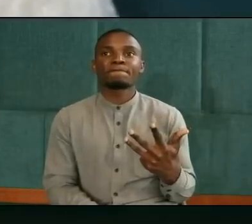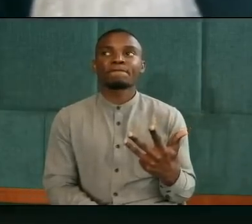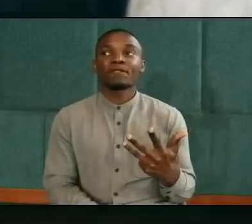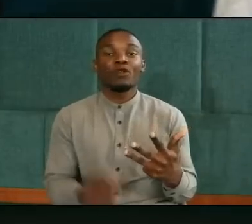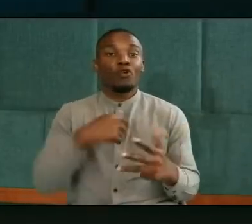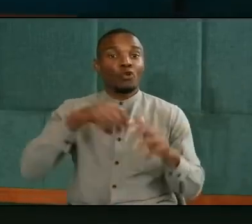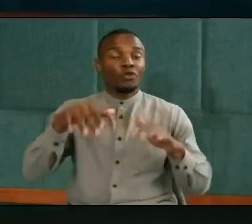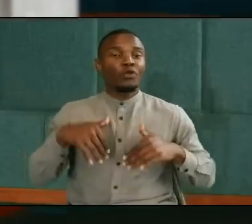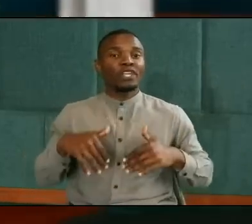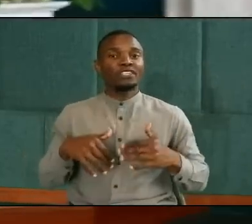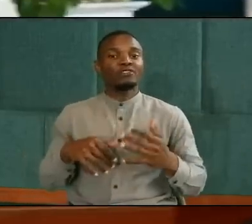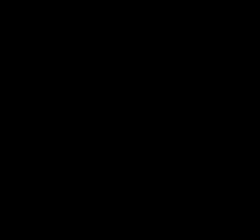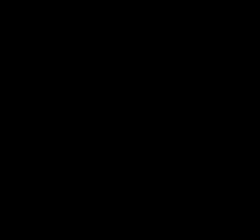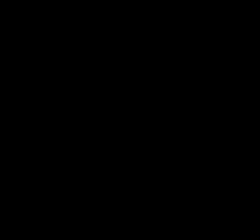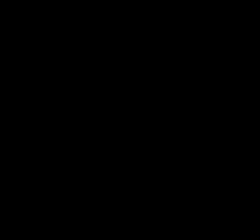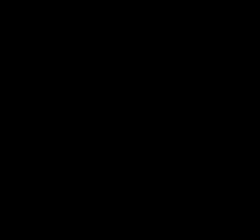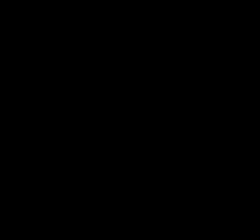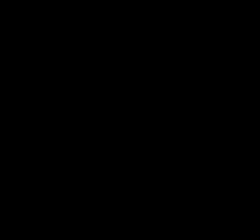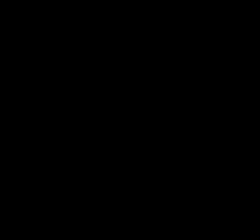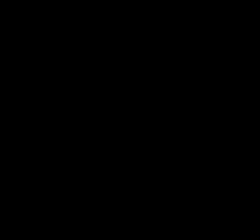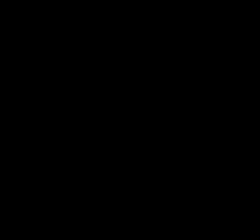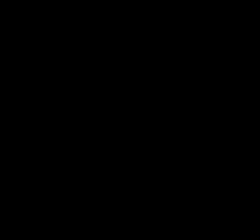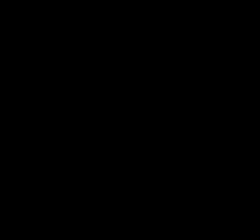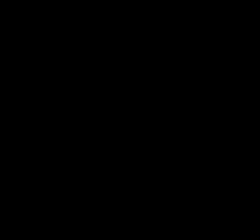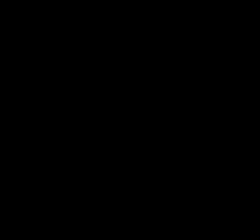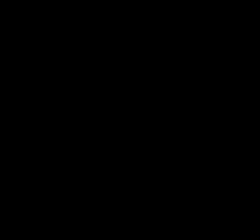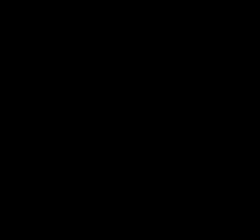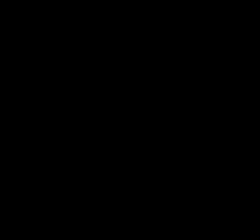We're waiting on the last one.